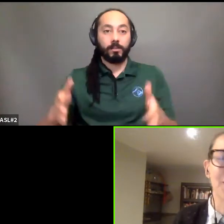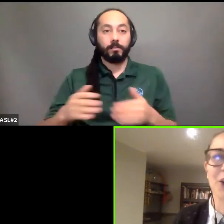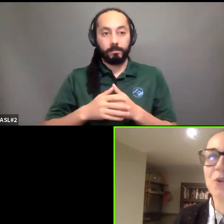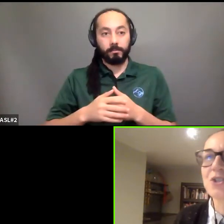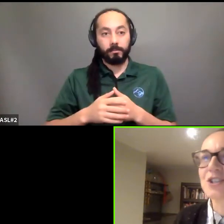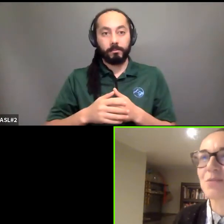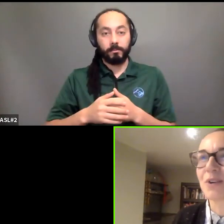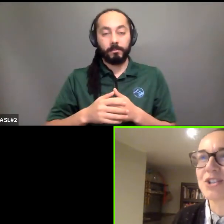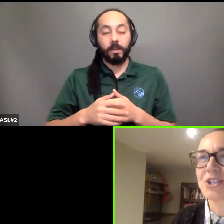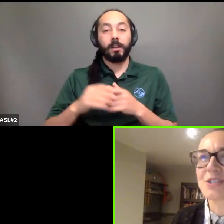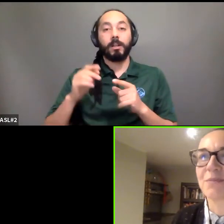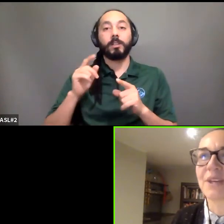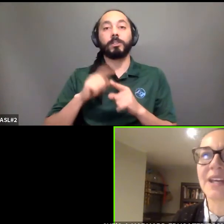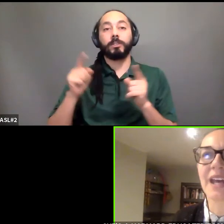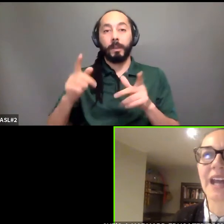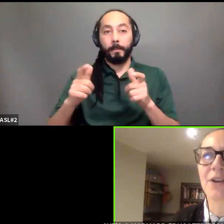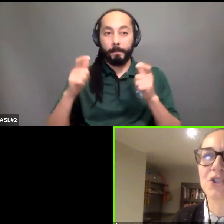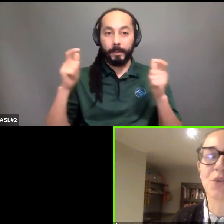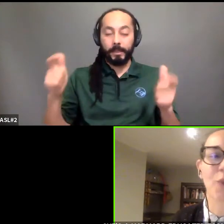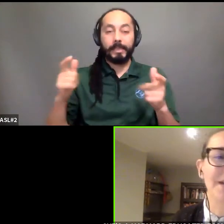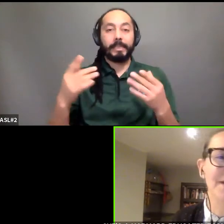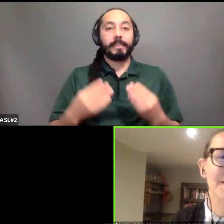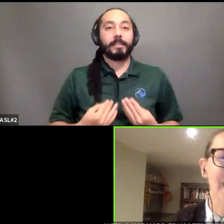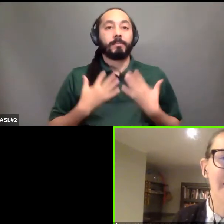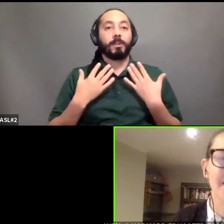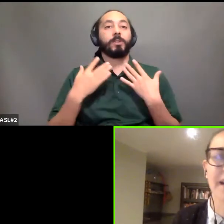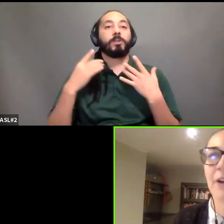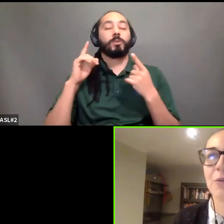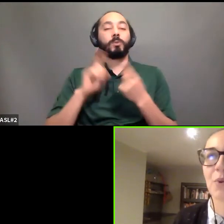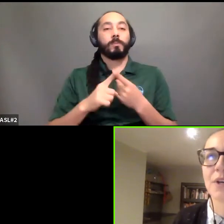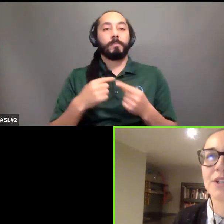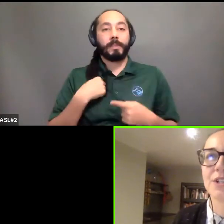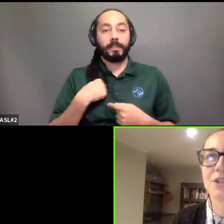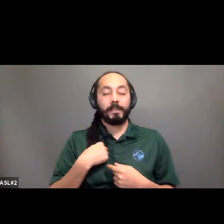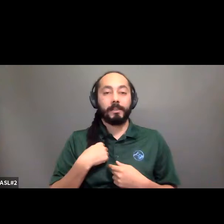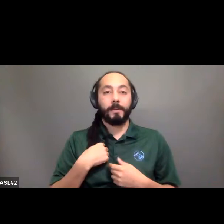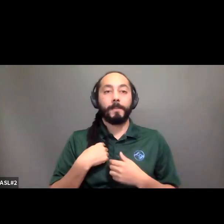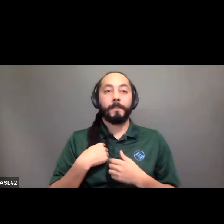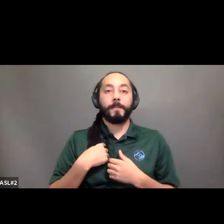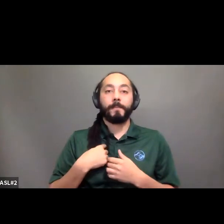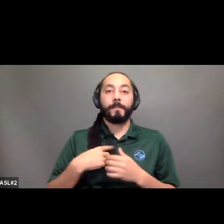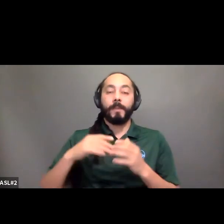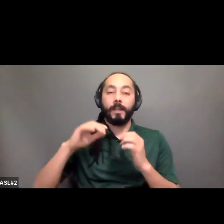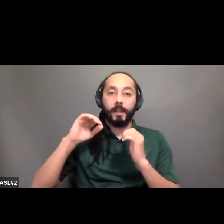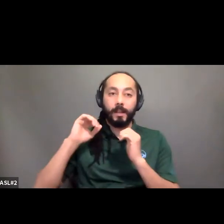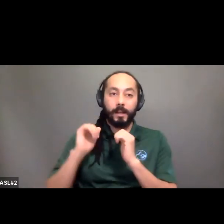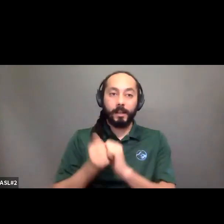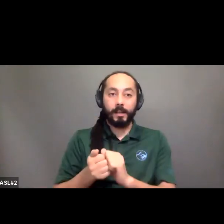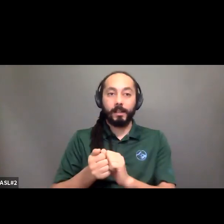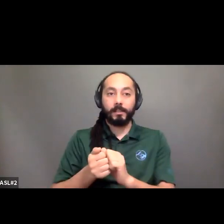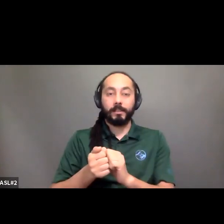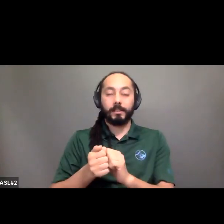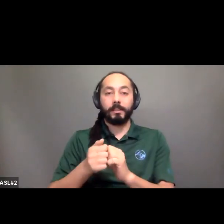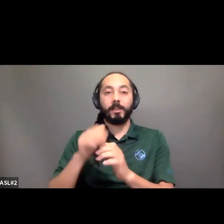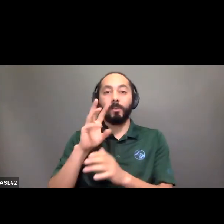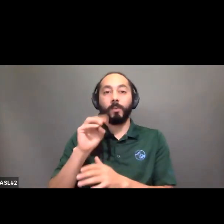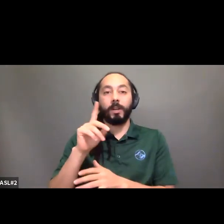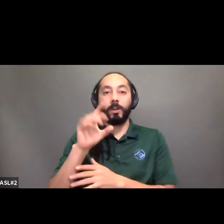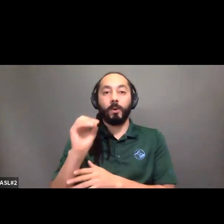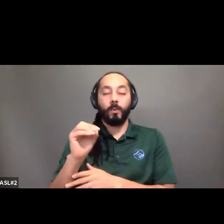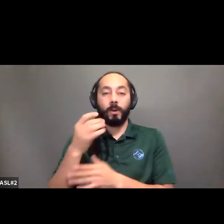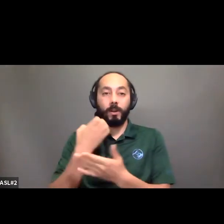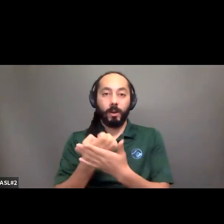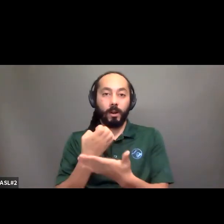been a huge inspiration to me and how she raises as a counterpoint to the Wendigo economy, thousands of years